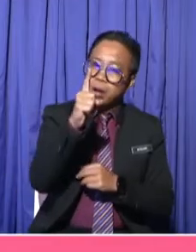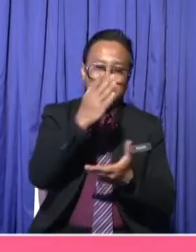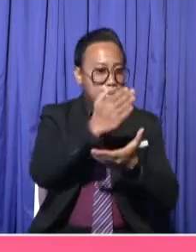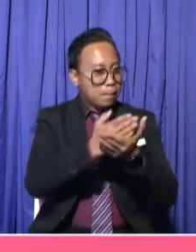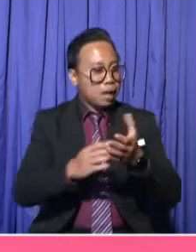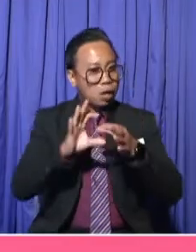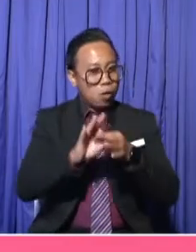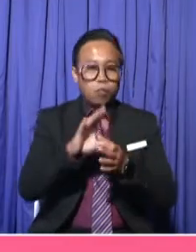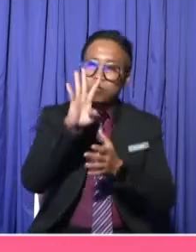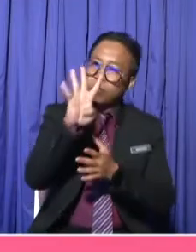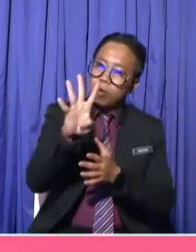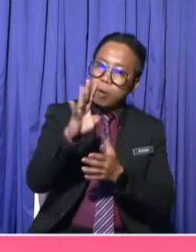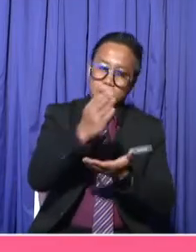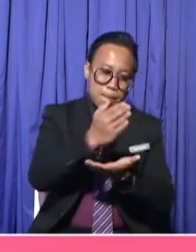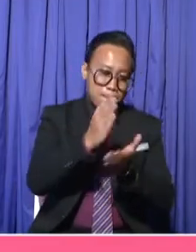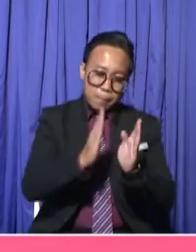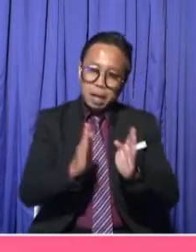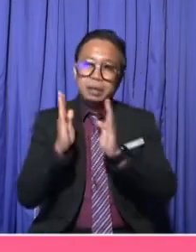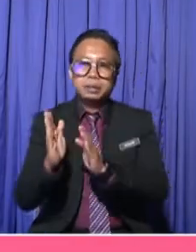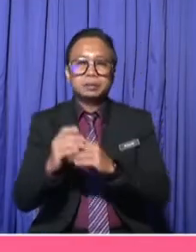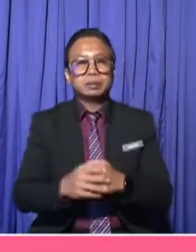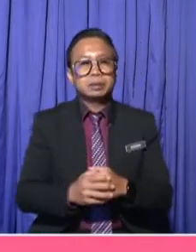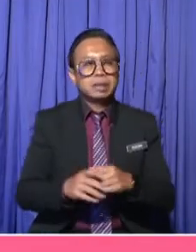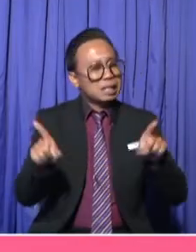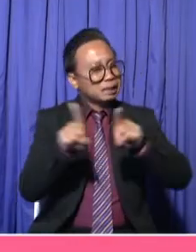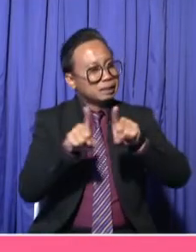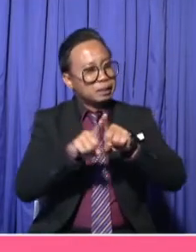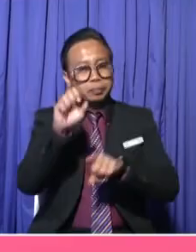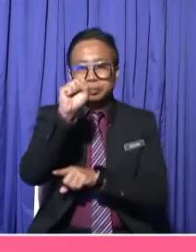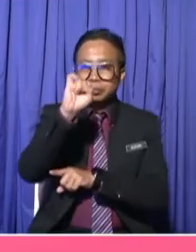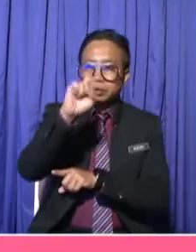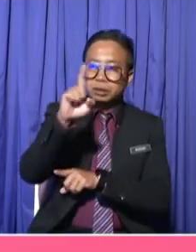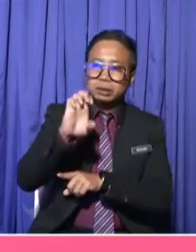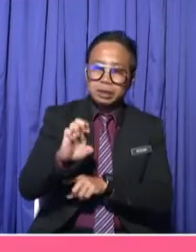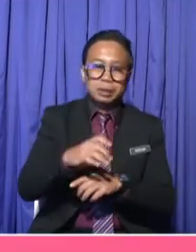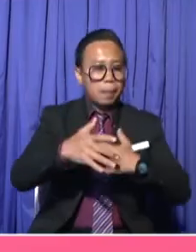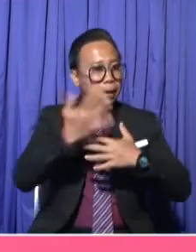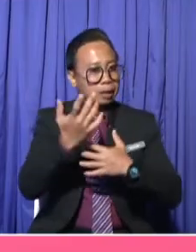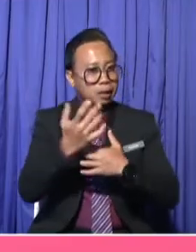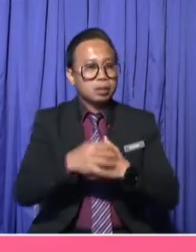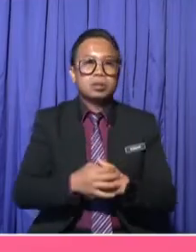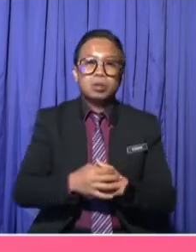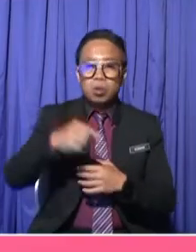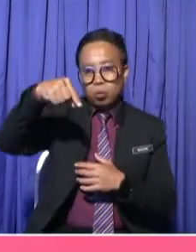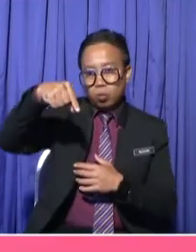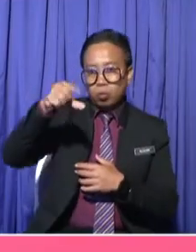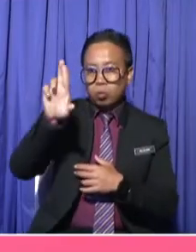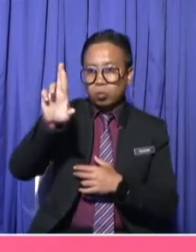from 4 parts that has the same size is called a quarter,